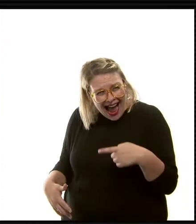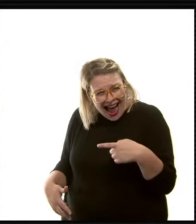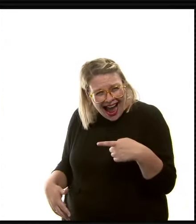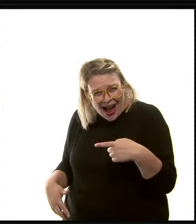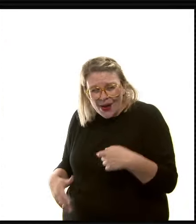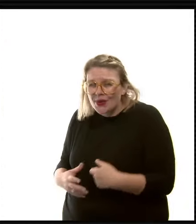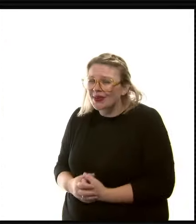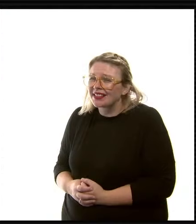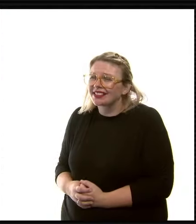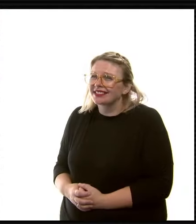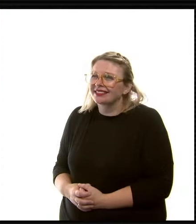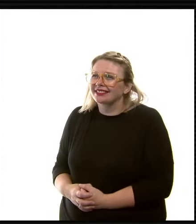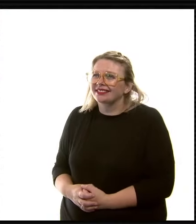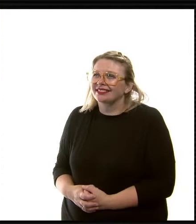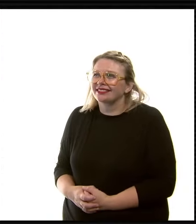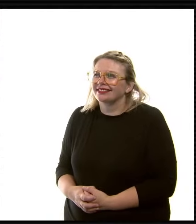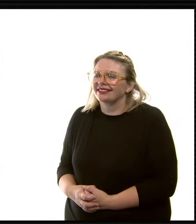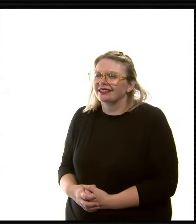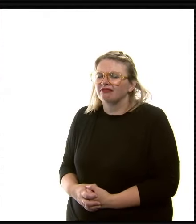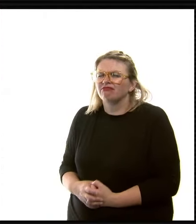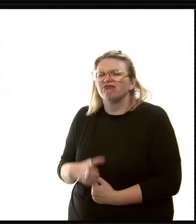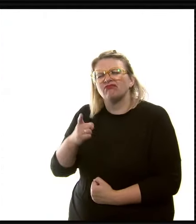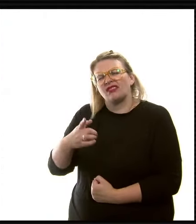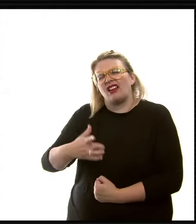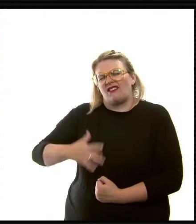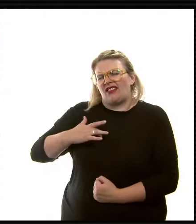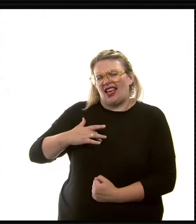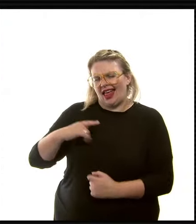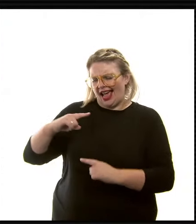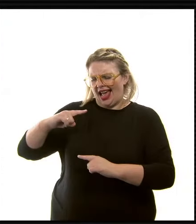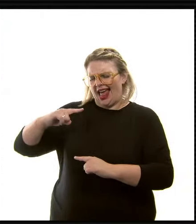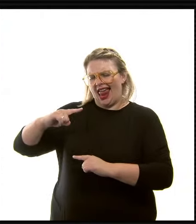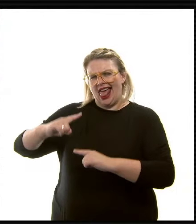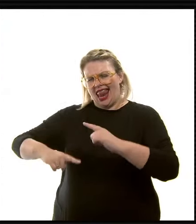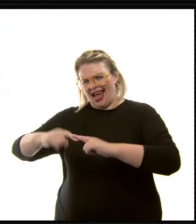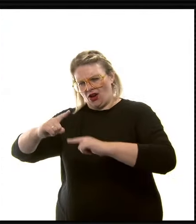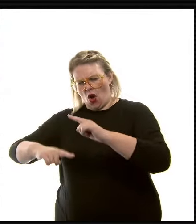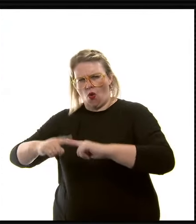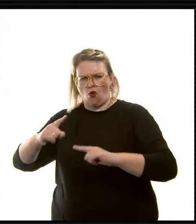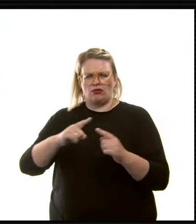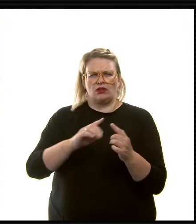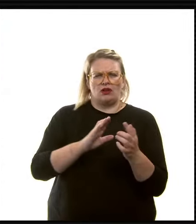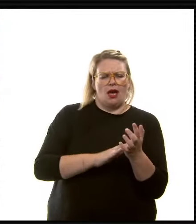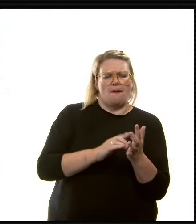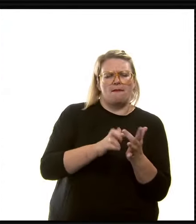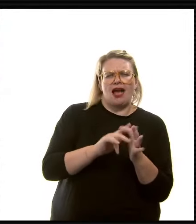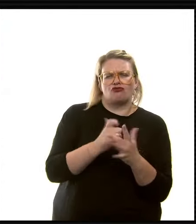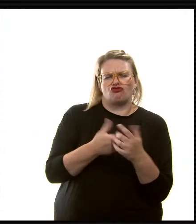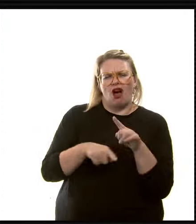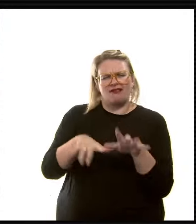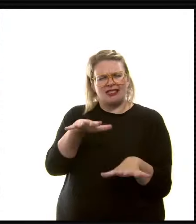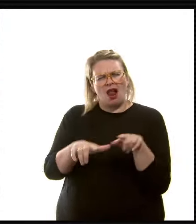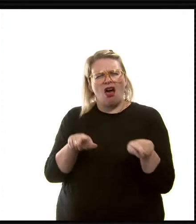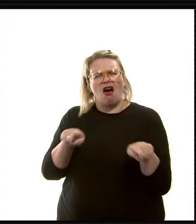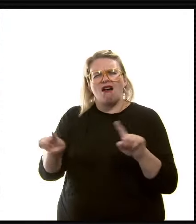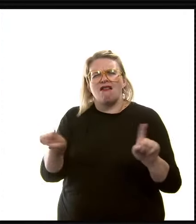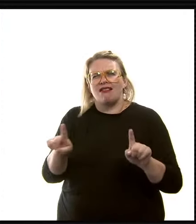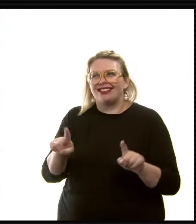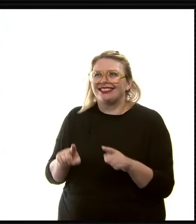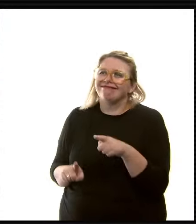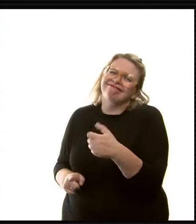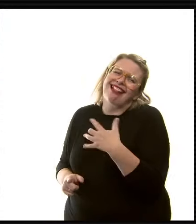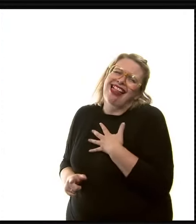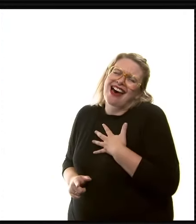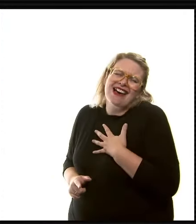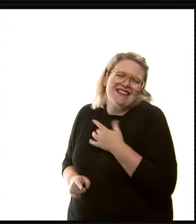curious, what similarities do you think there are to playing Minecraft and building with Lego bricks? Oh, I love this question because